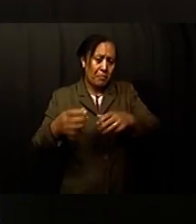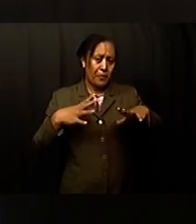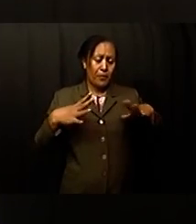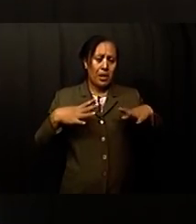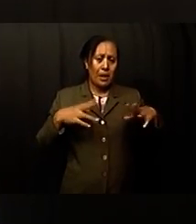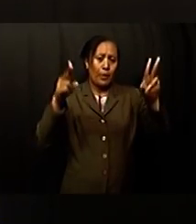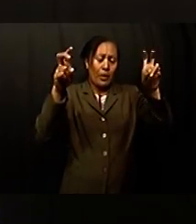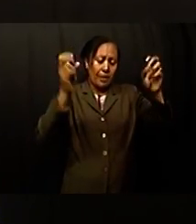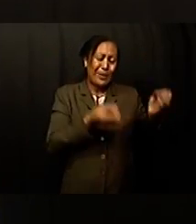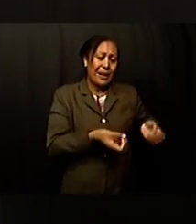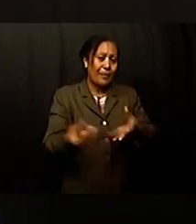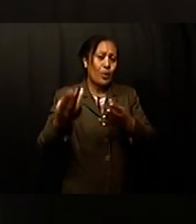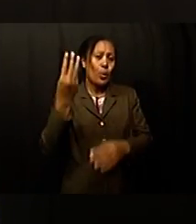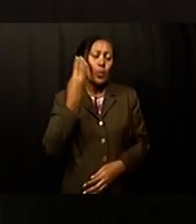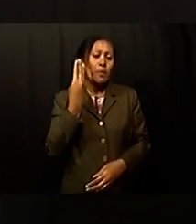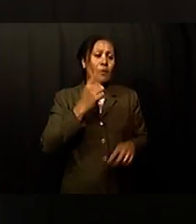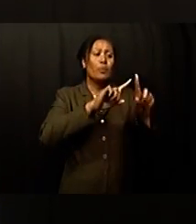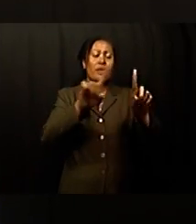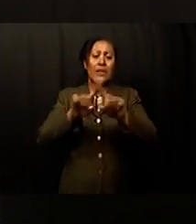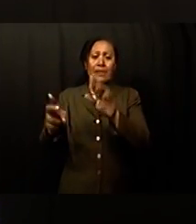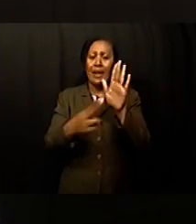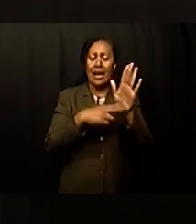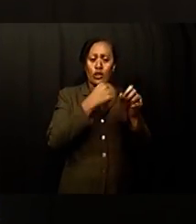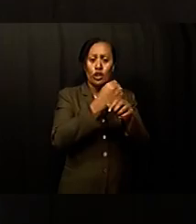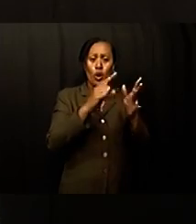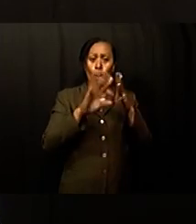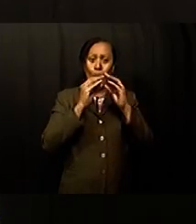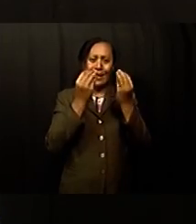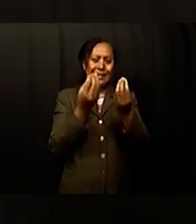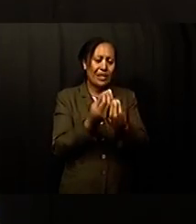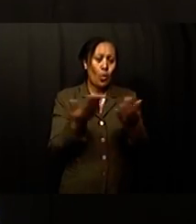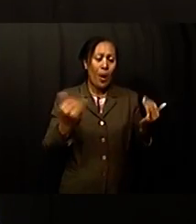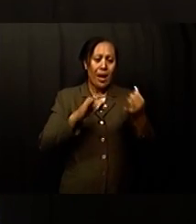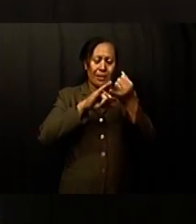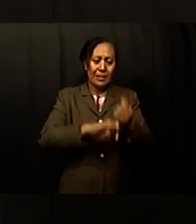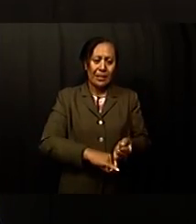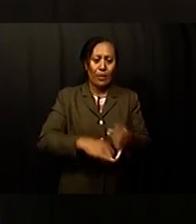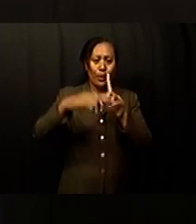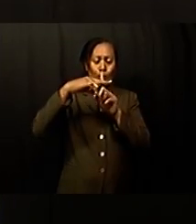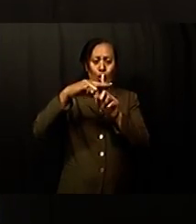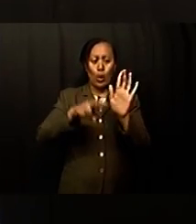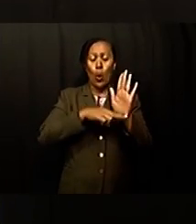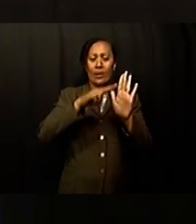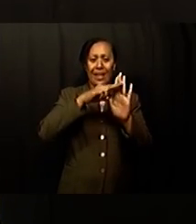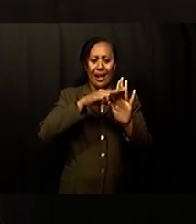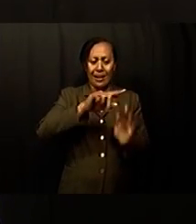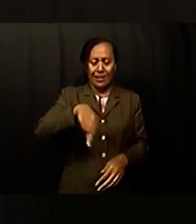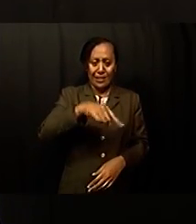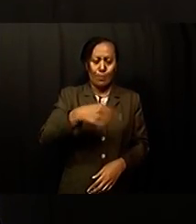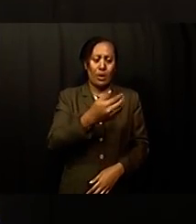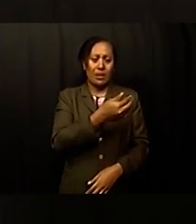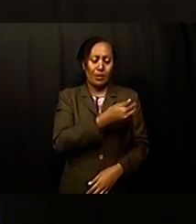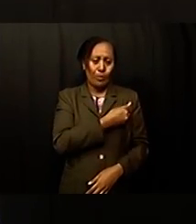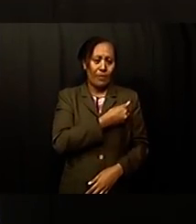one of the themes delivered to women from different non-governmental organizations at the Southern Cross Hotel in Suva this morning. The Ministry